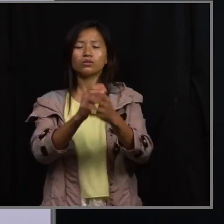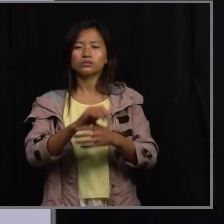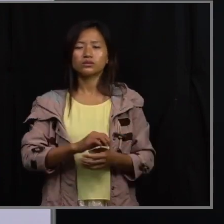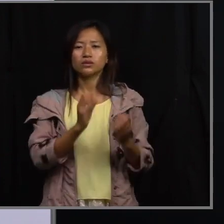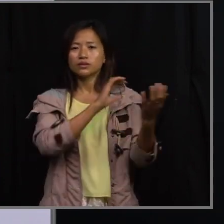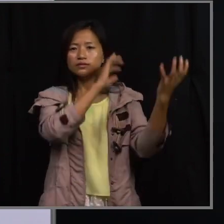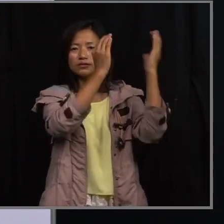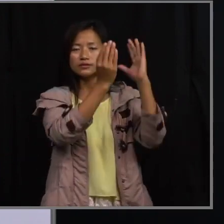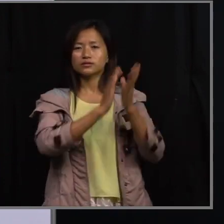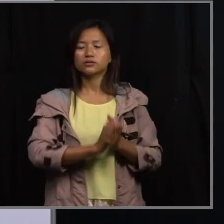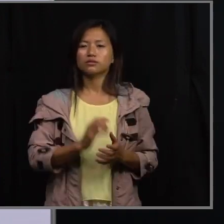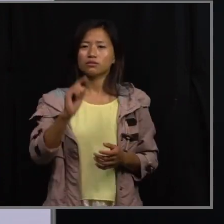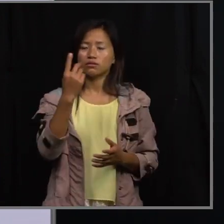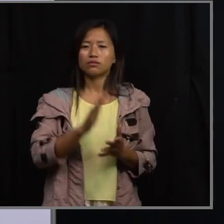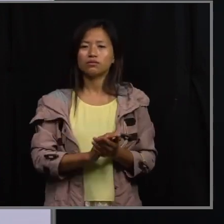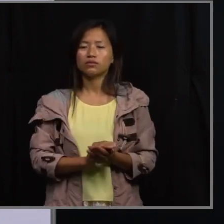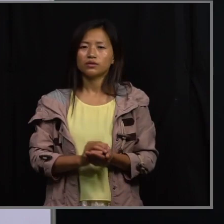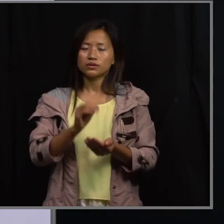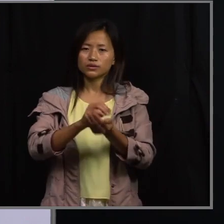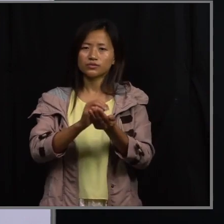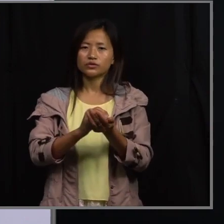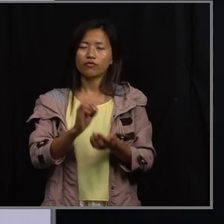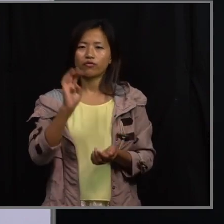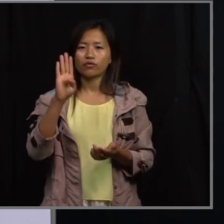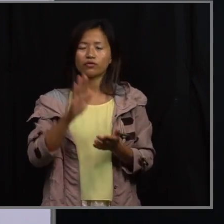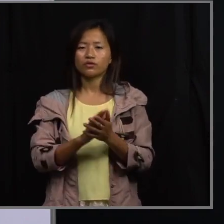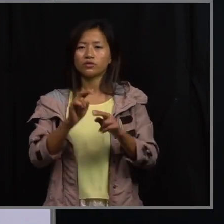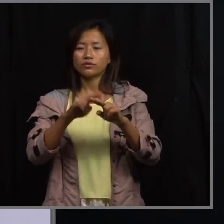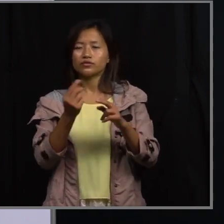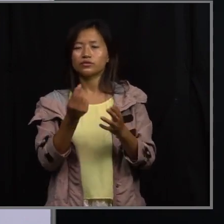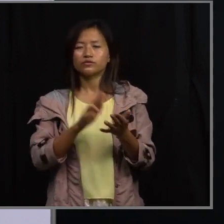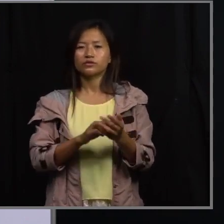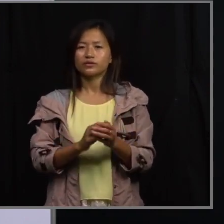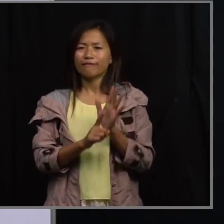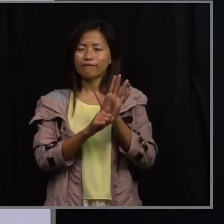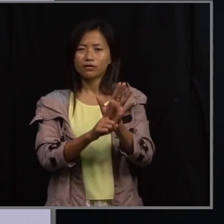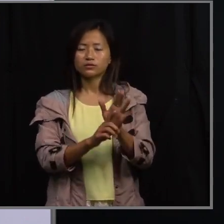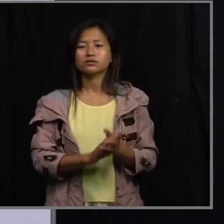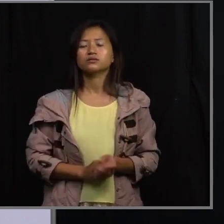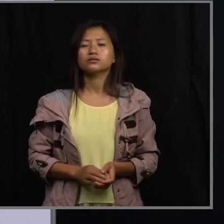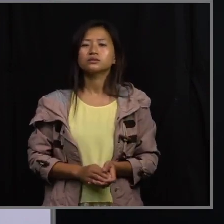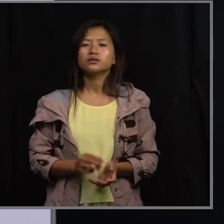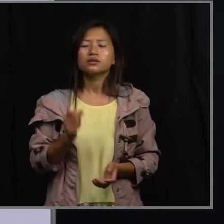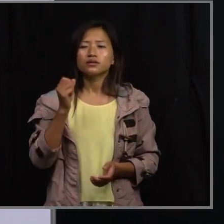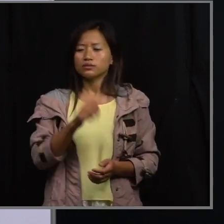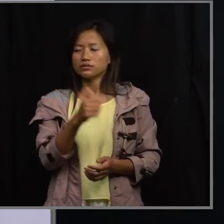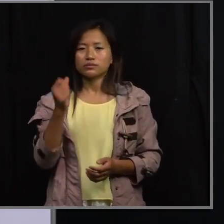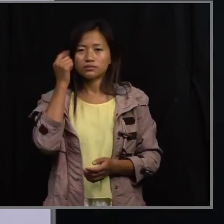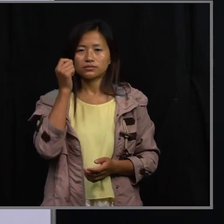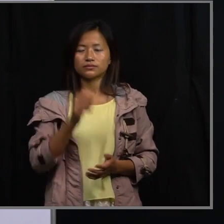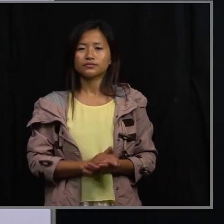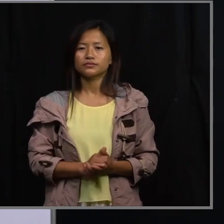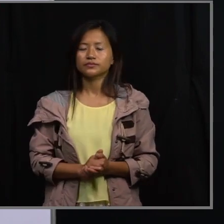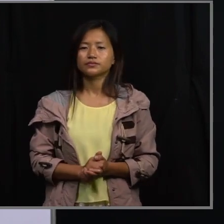earth, they have only keep the four fundamental forces by which we can understand any kind of forces. Okay,